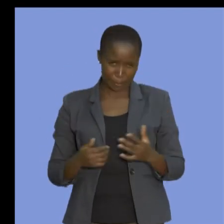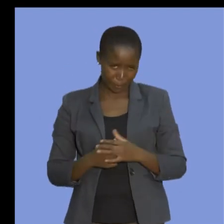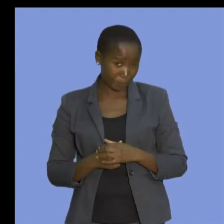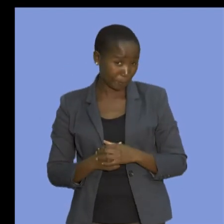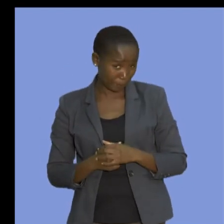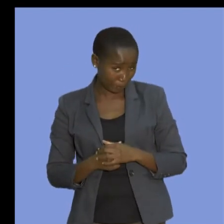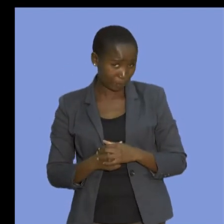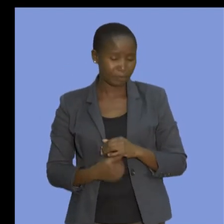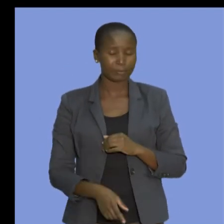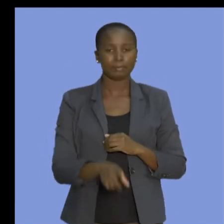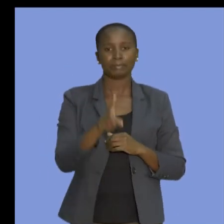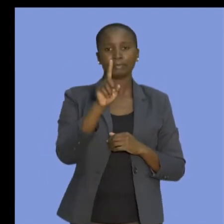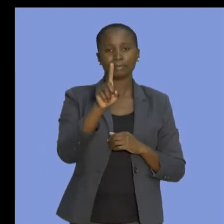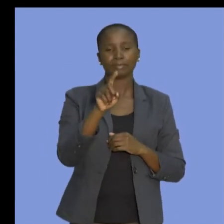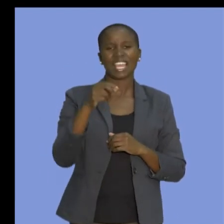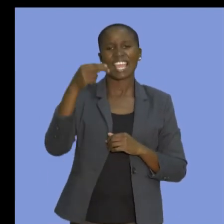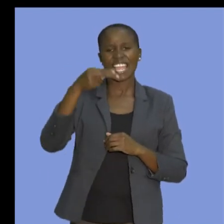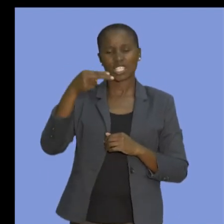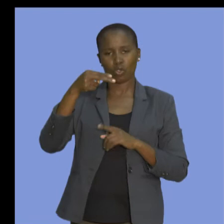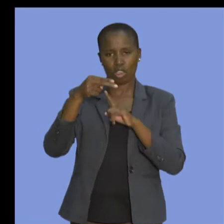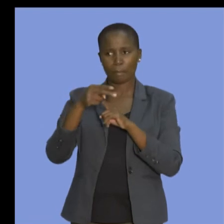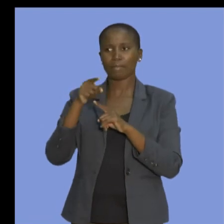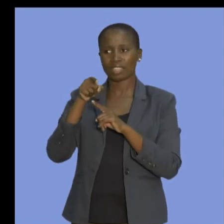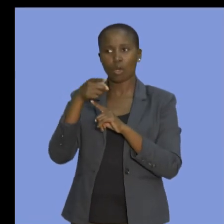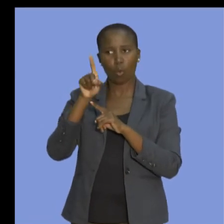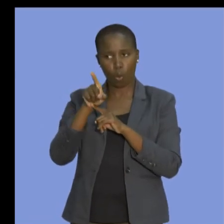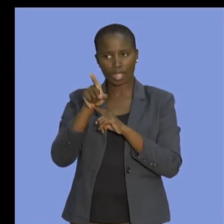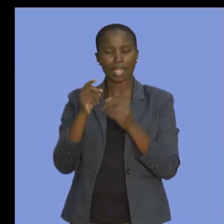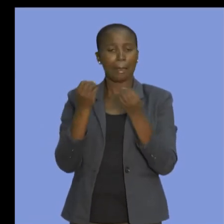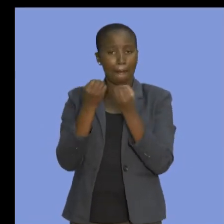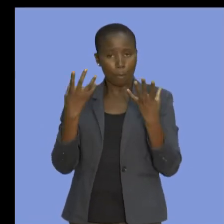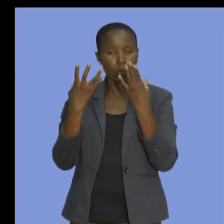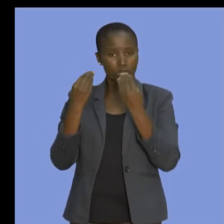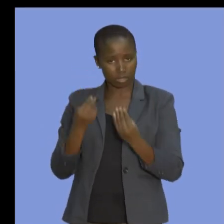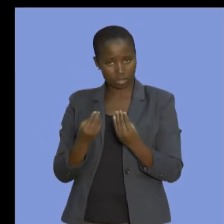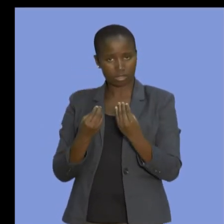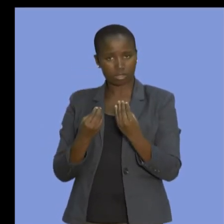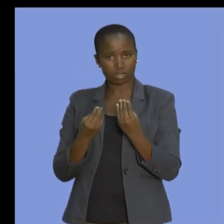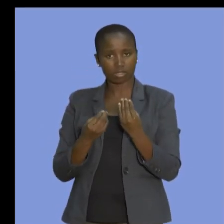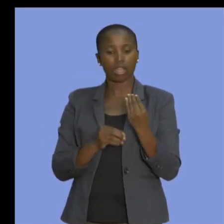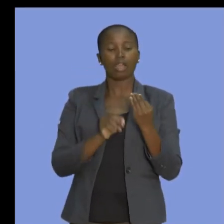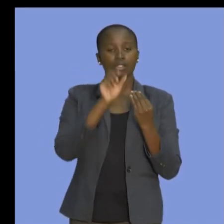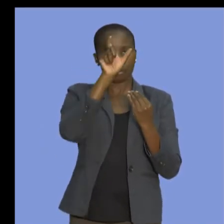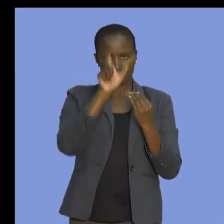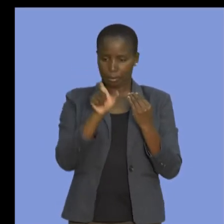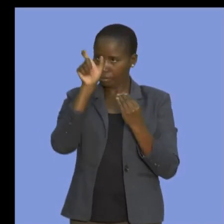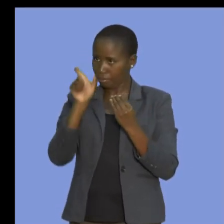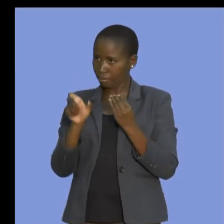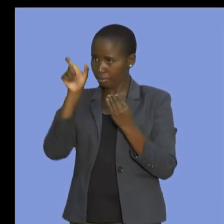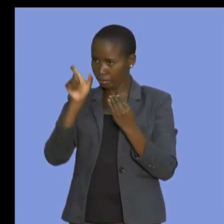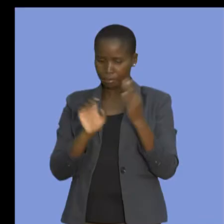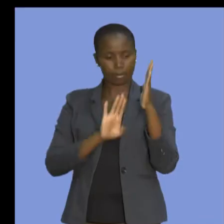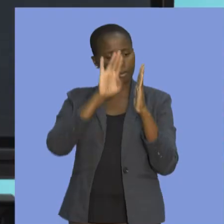Histograms are frequency diagram that shows grouped data values along the